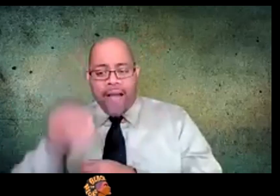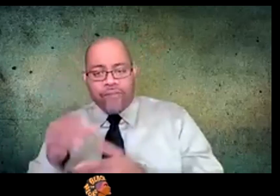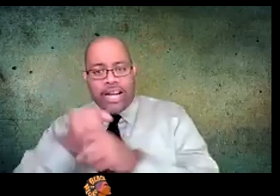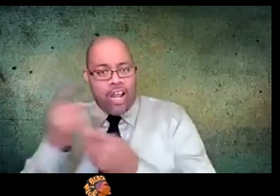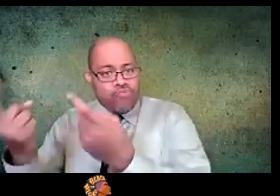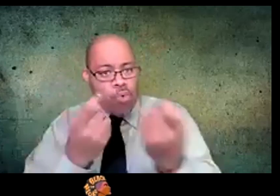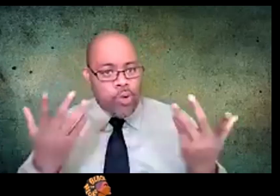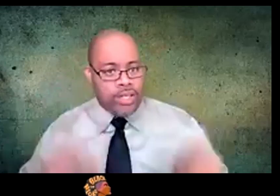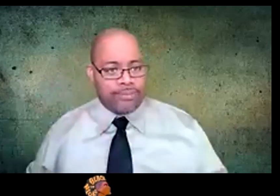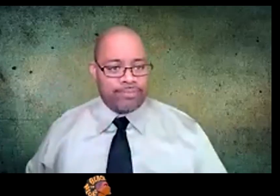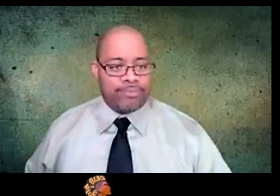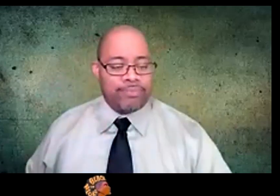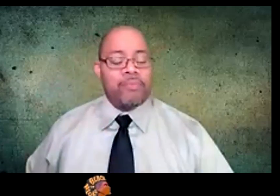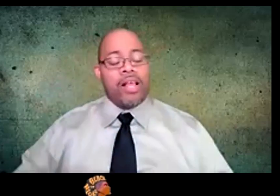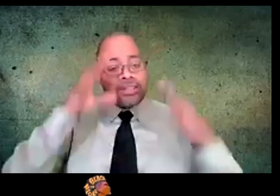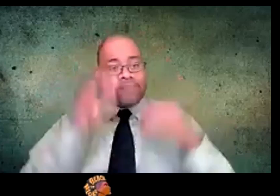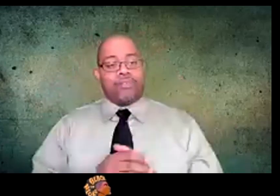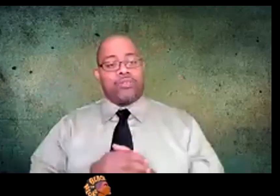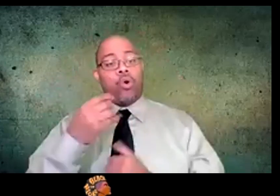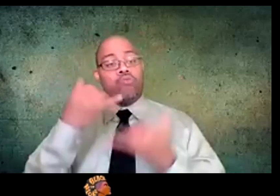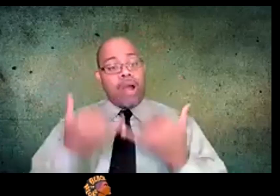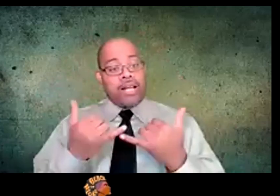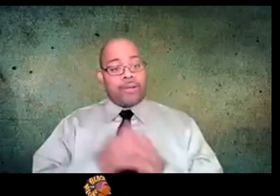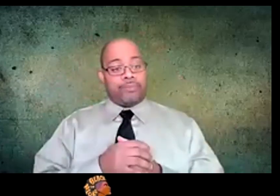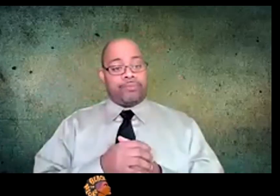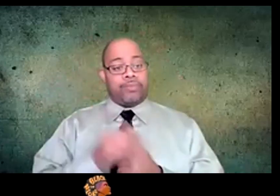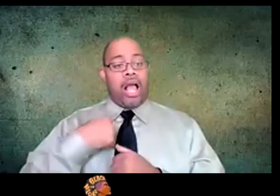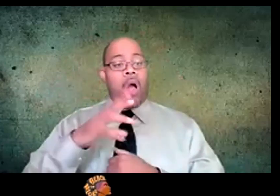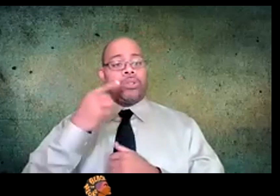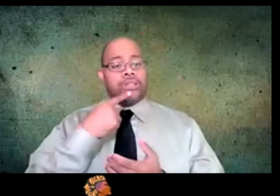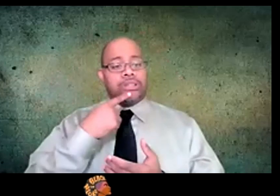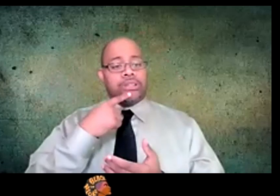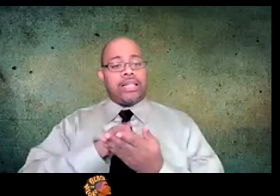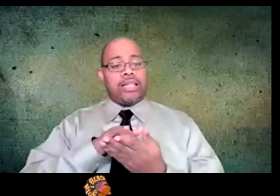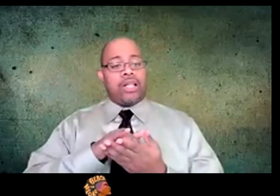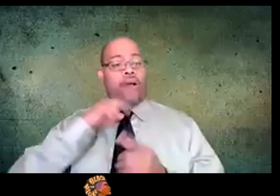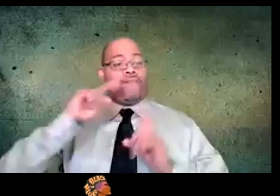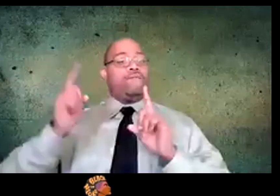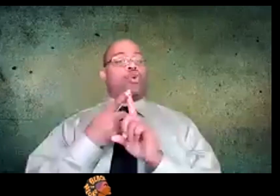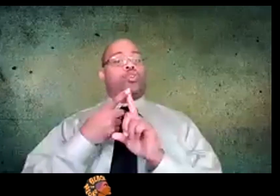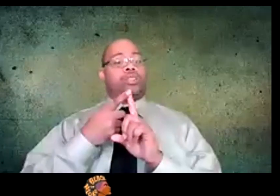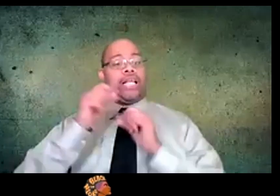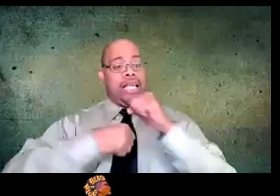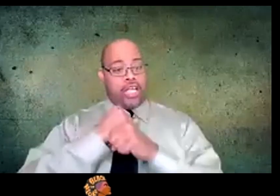recruited? Absolutely. So right now, I would say, this was our first year of doing the